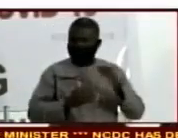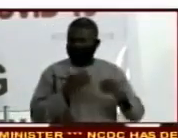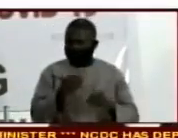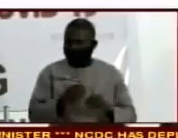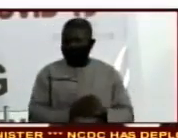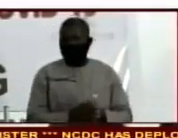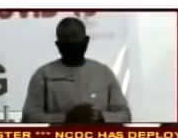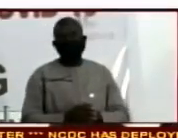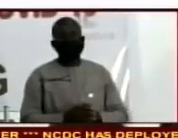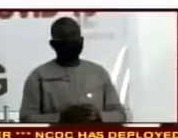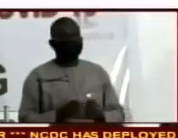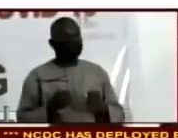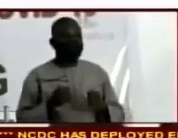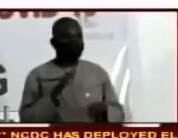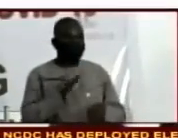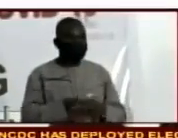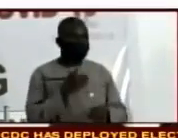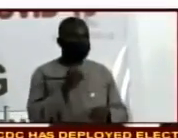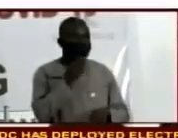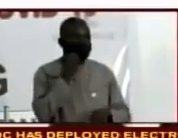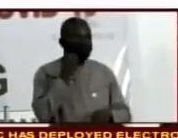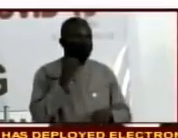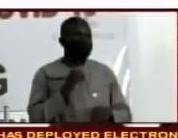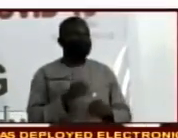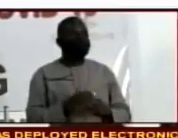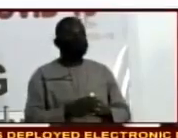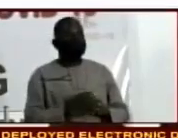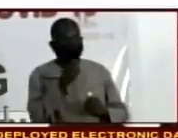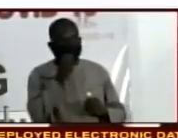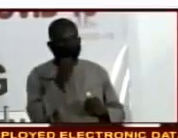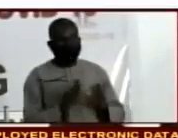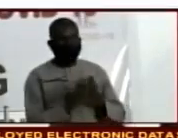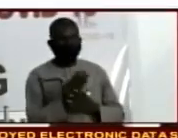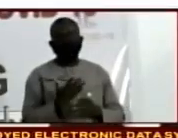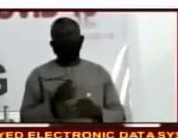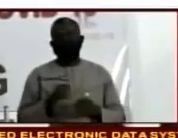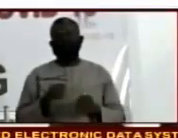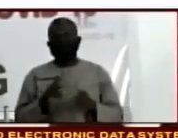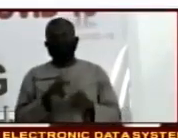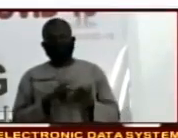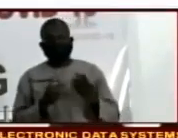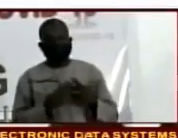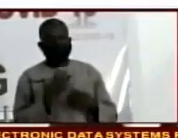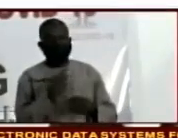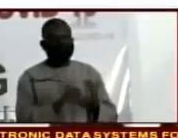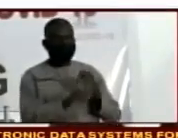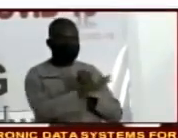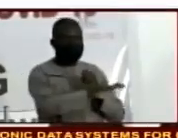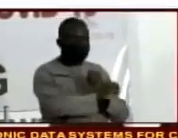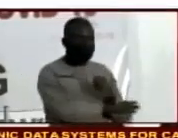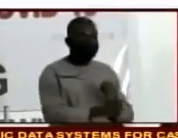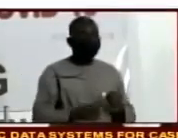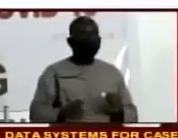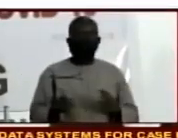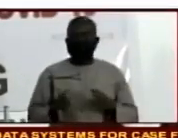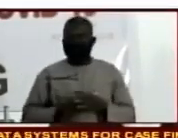of the homegrown school feeding program, and sensitization has already begun in the